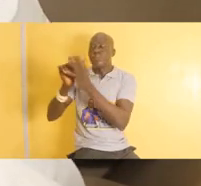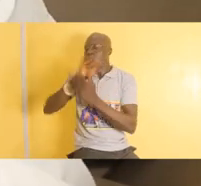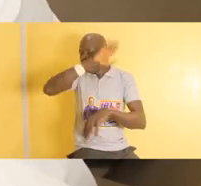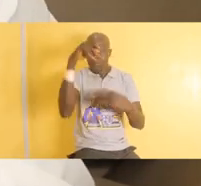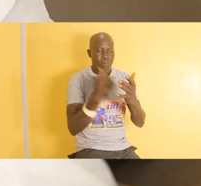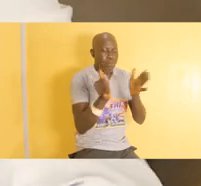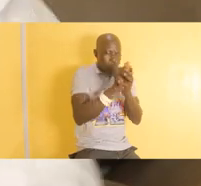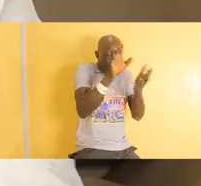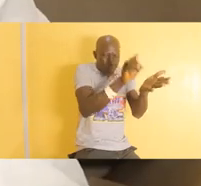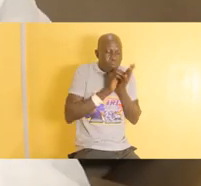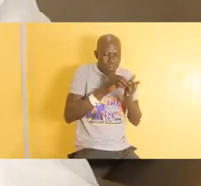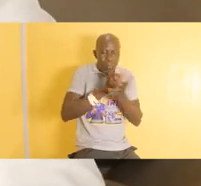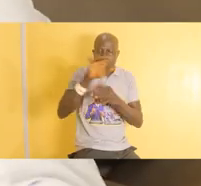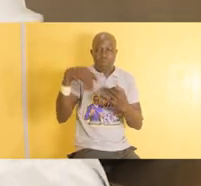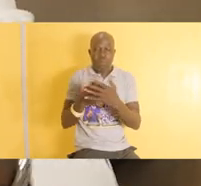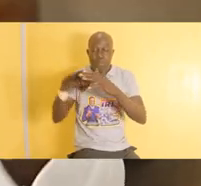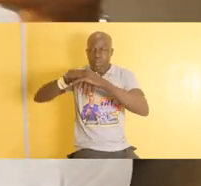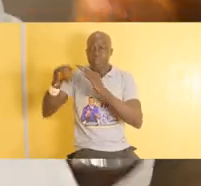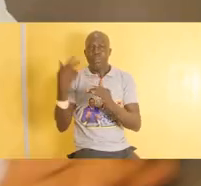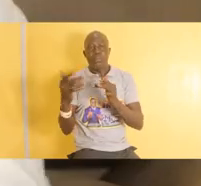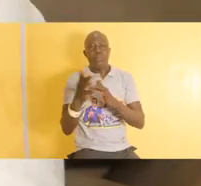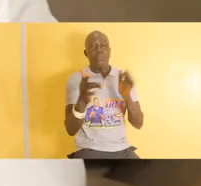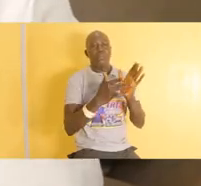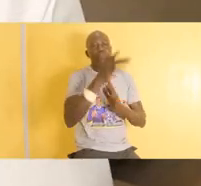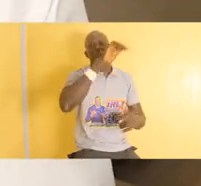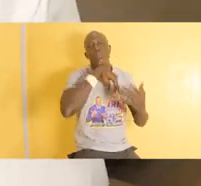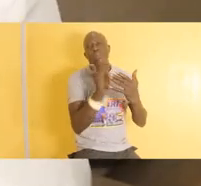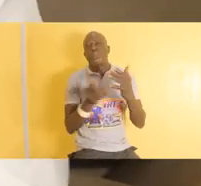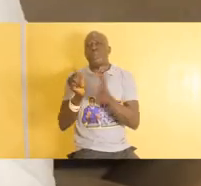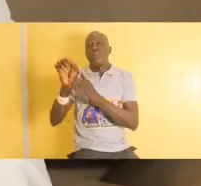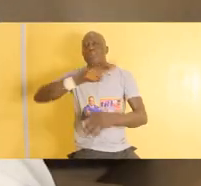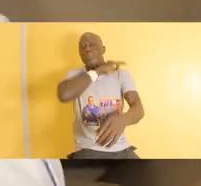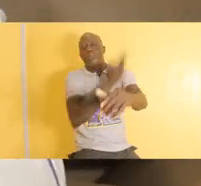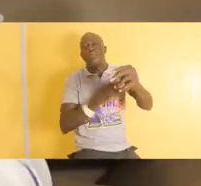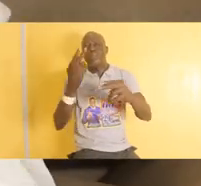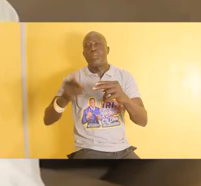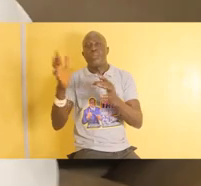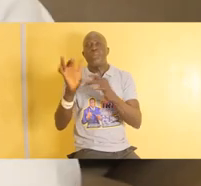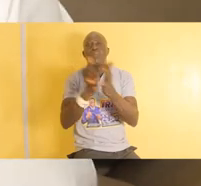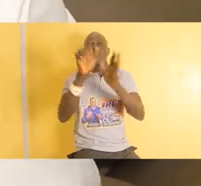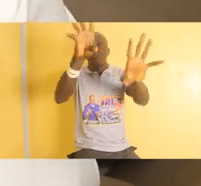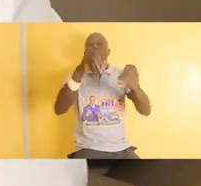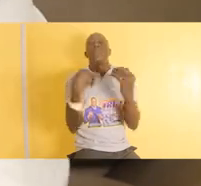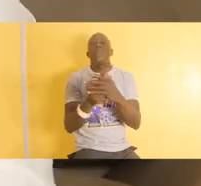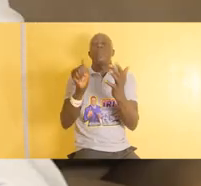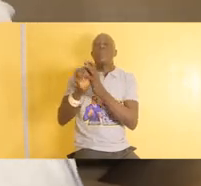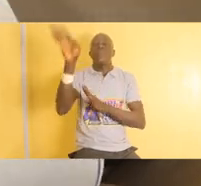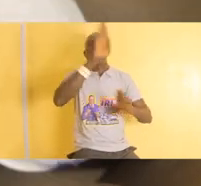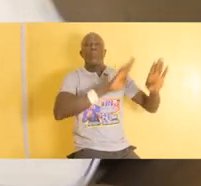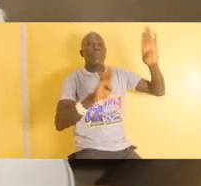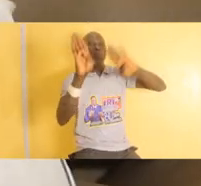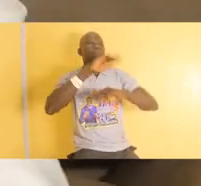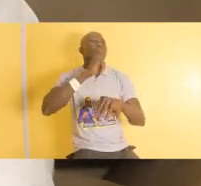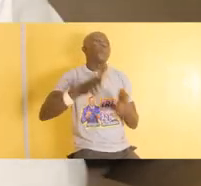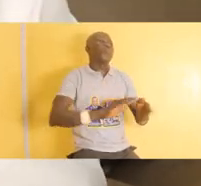je ben erebi na gala fanda fedo kaba send mo palace gbo buti ejeyan o